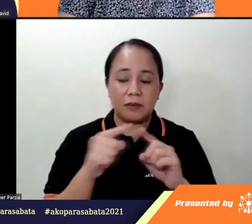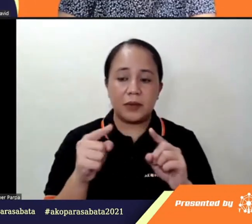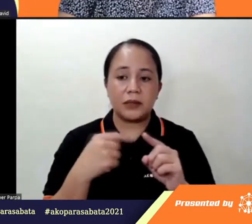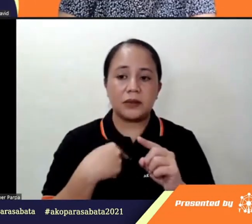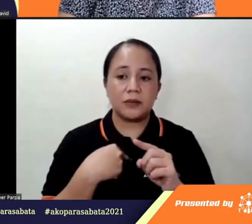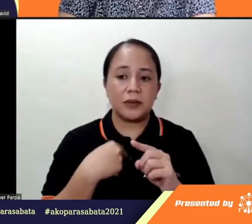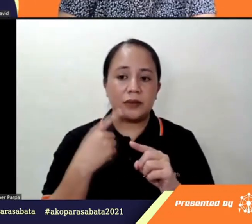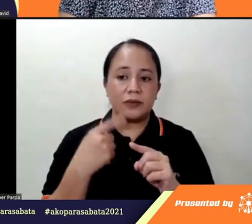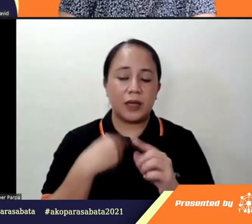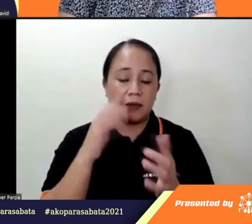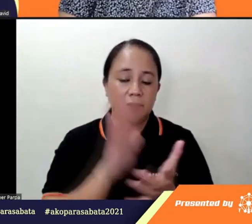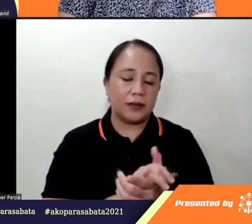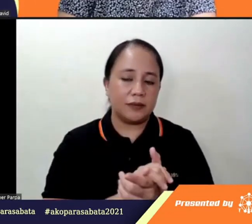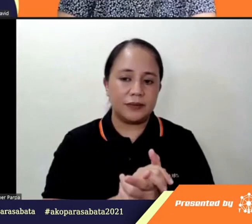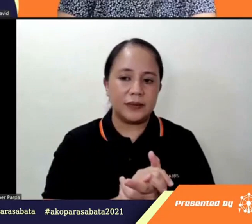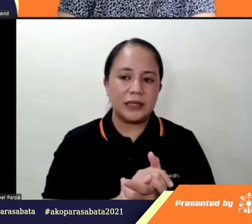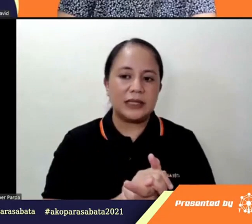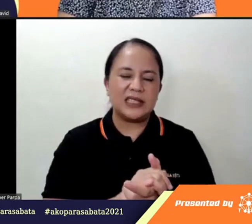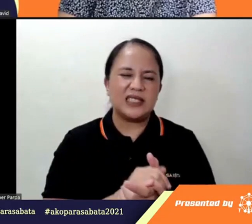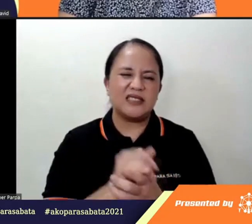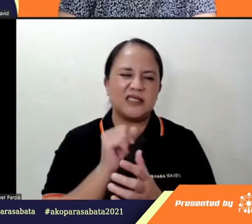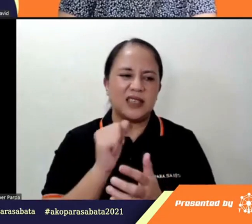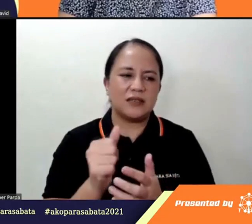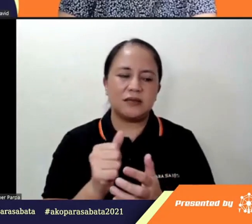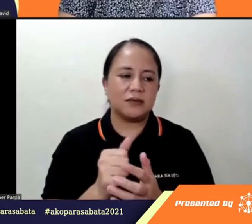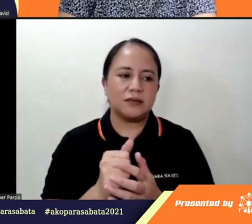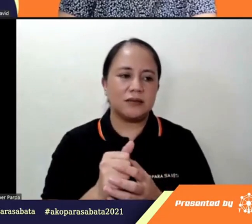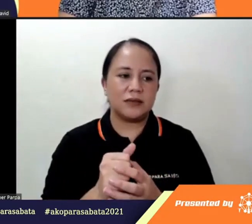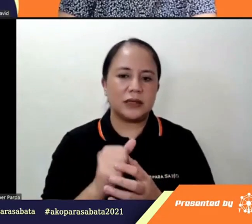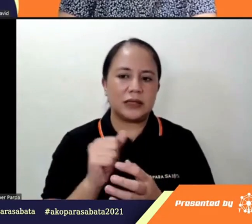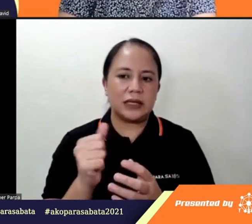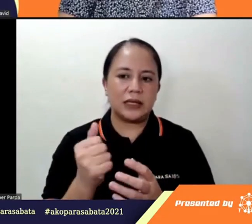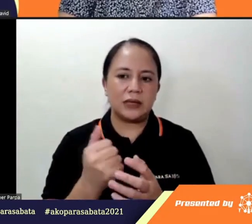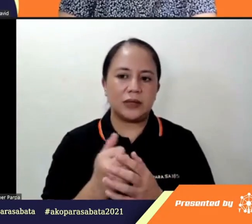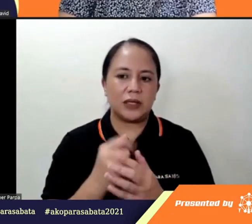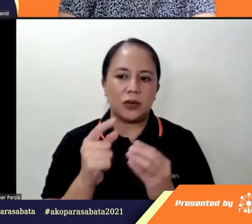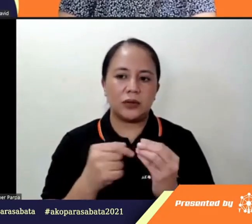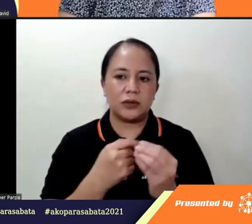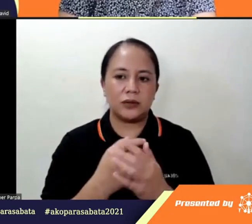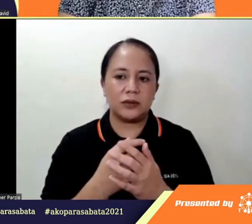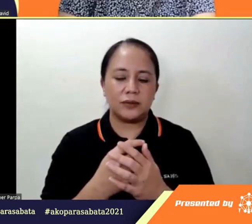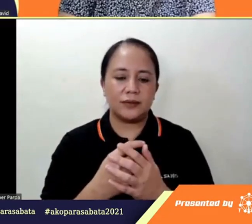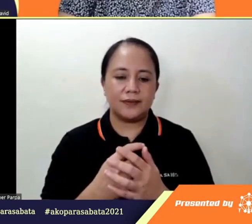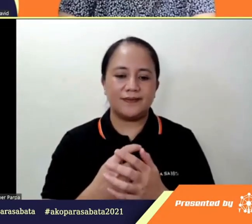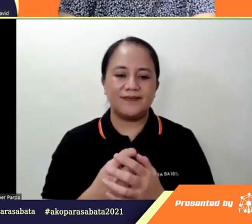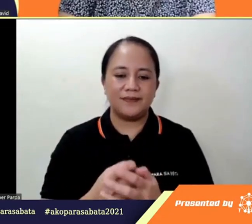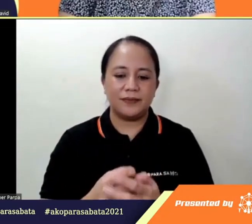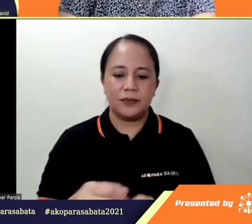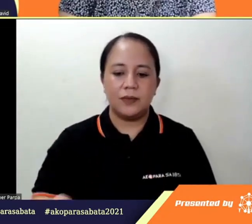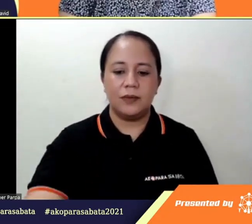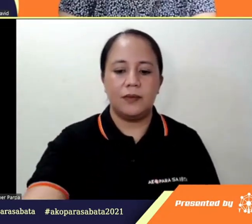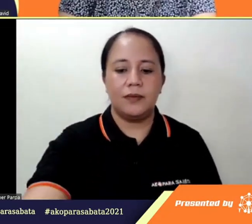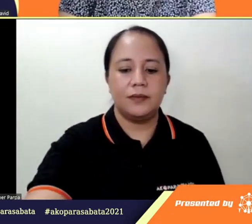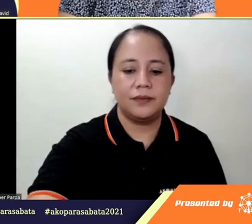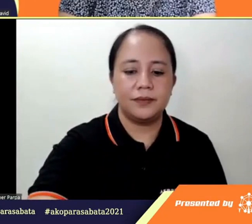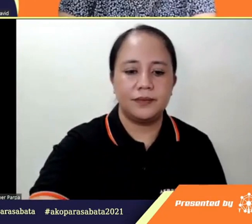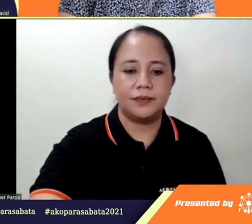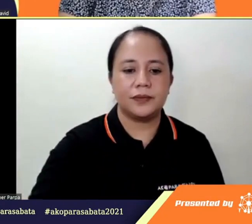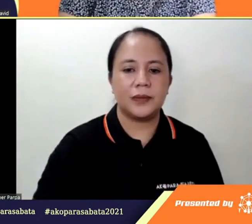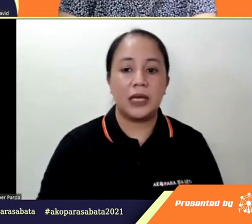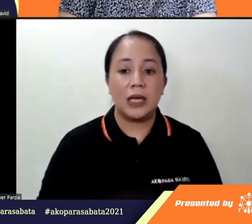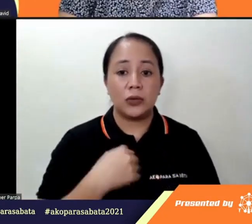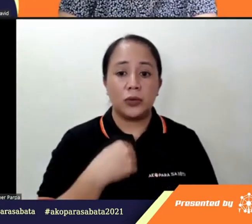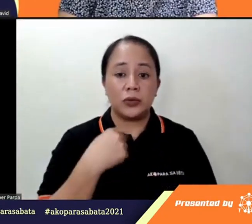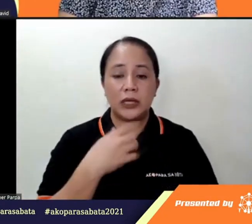what we believe. No? It's not necessarily. I believe it's not a choice. That Oo. you just are. And I don't think